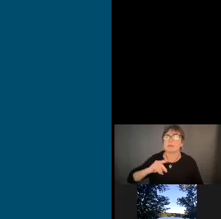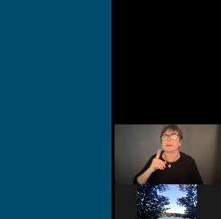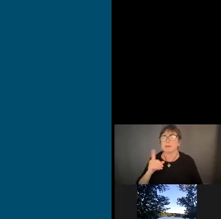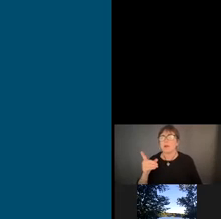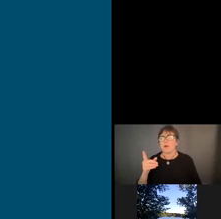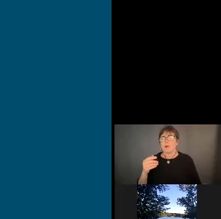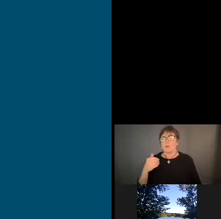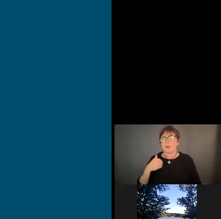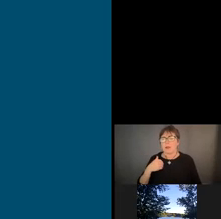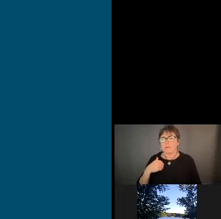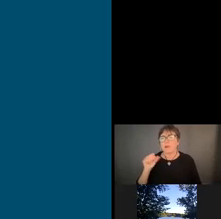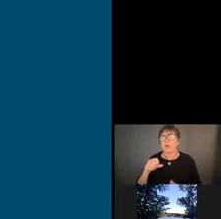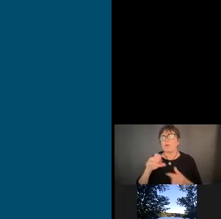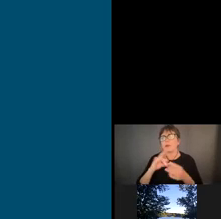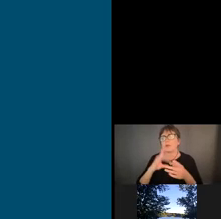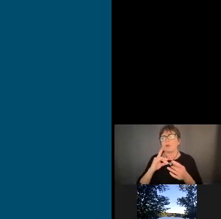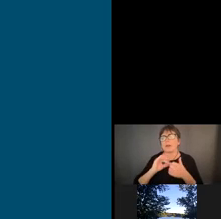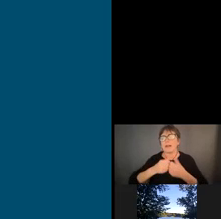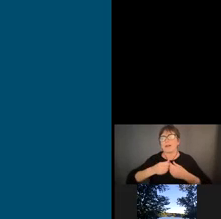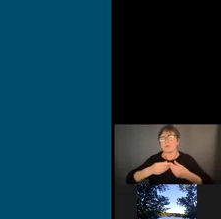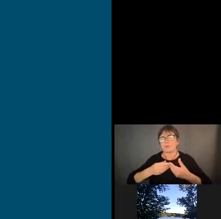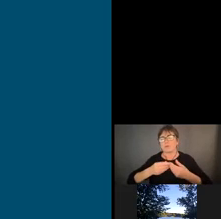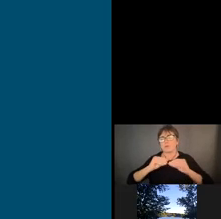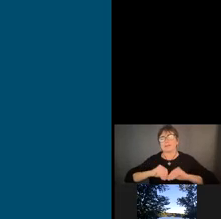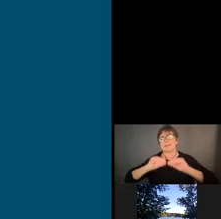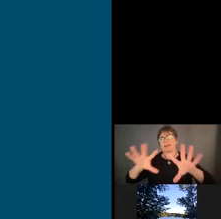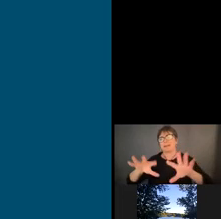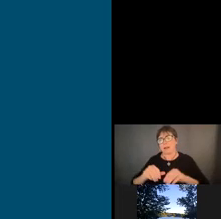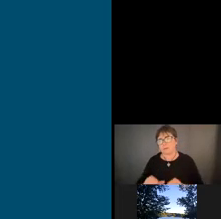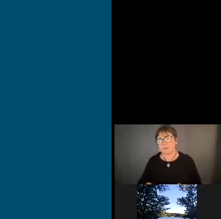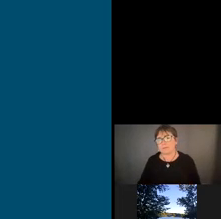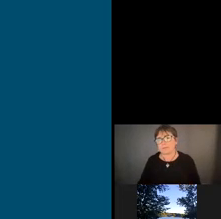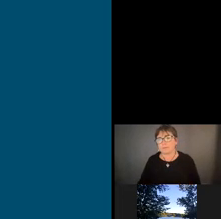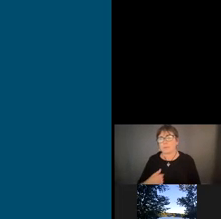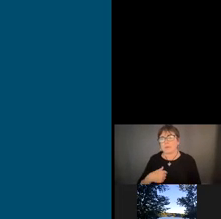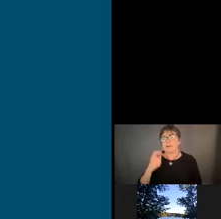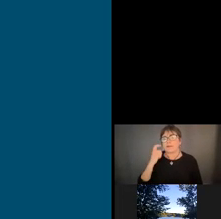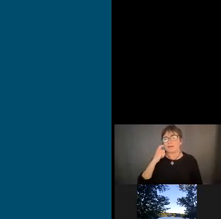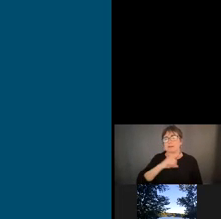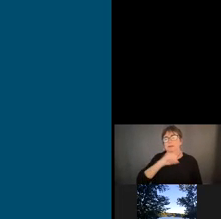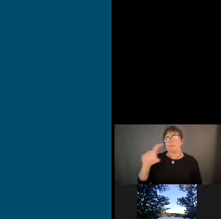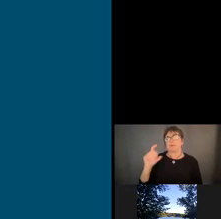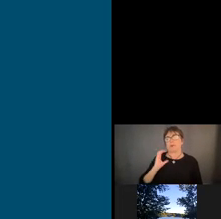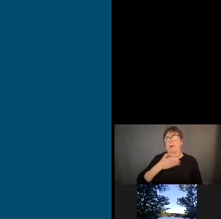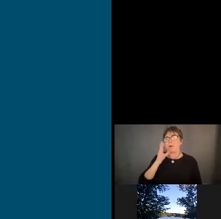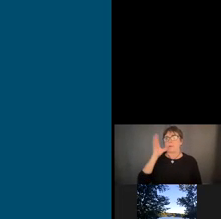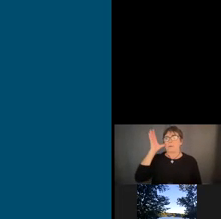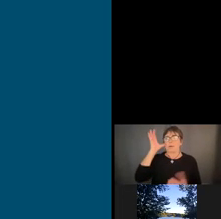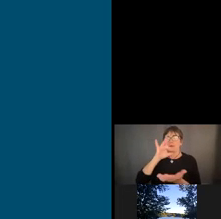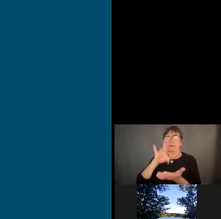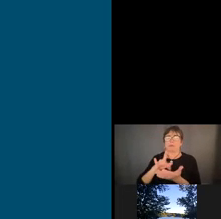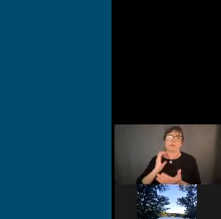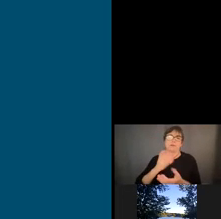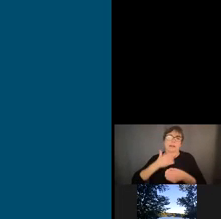about how to spread that. Mm-hmm. Now we've just given it to our parent centers in our region. Okay, I think we're going to share